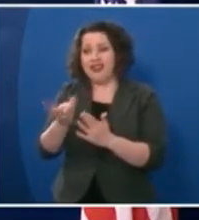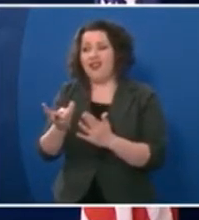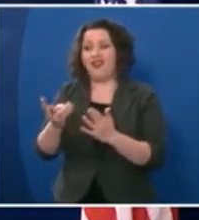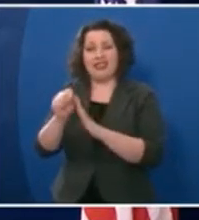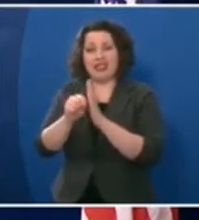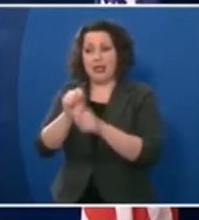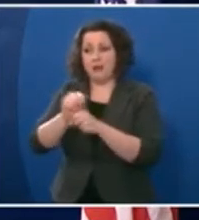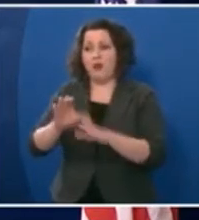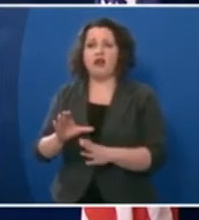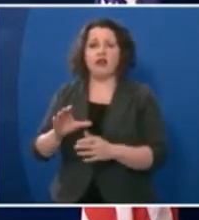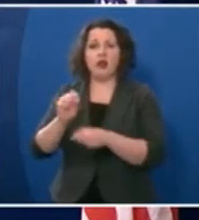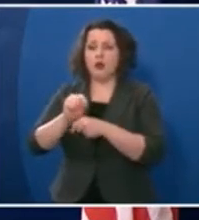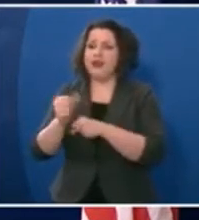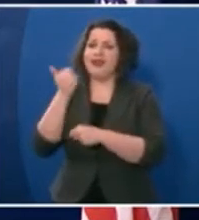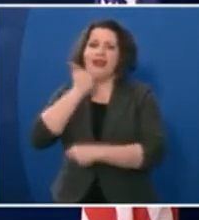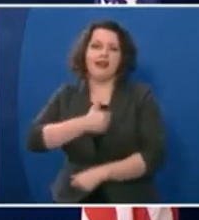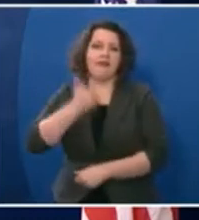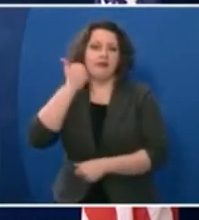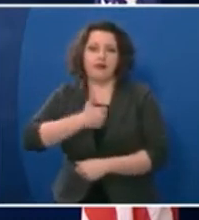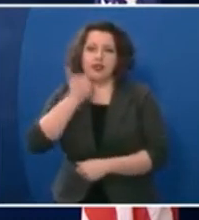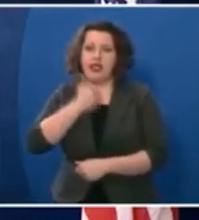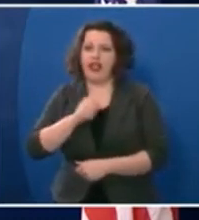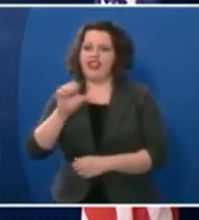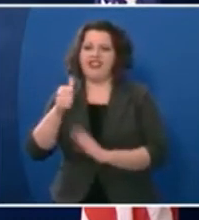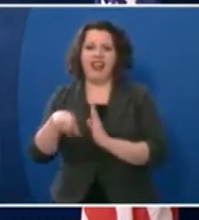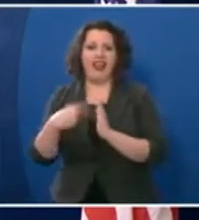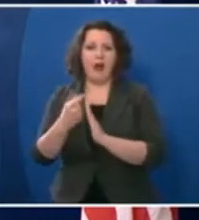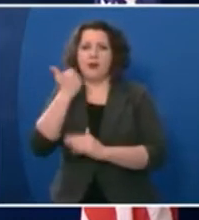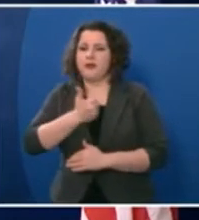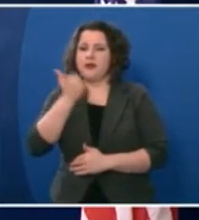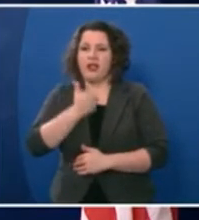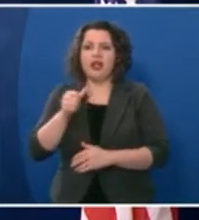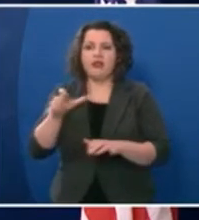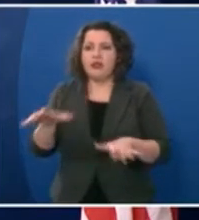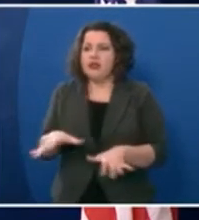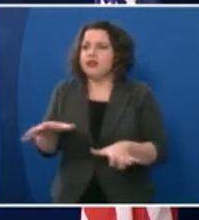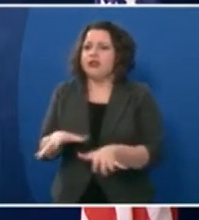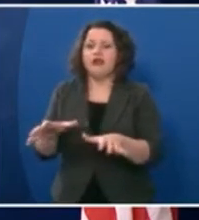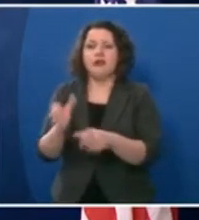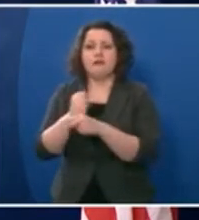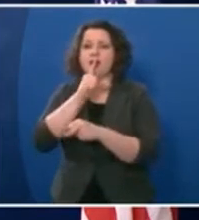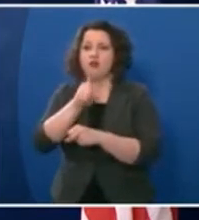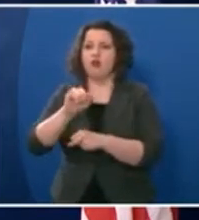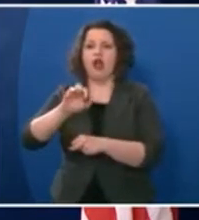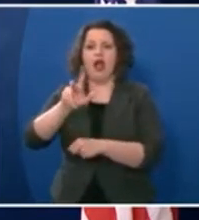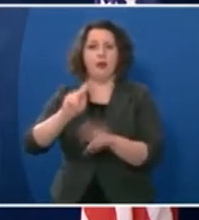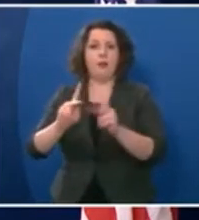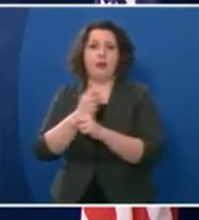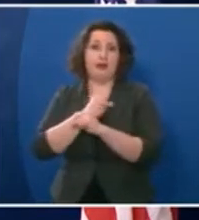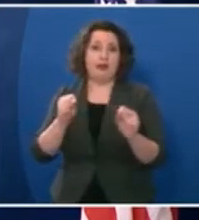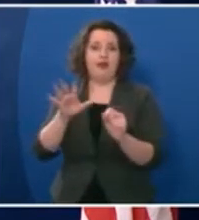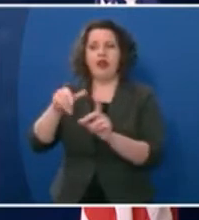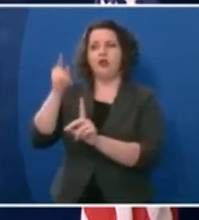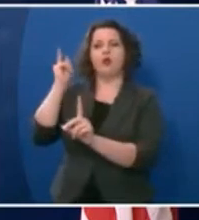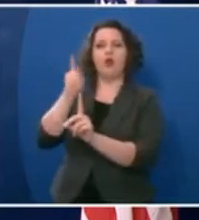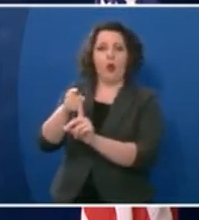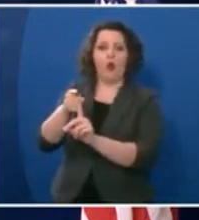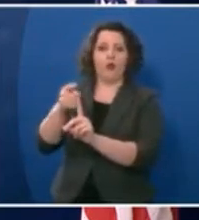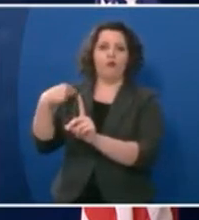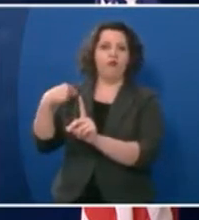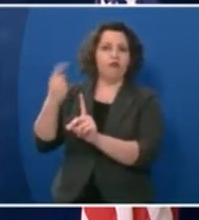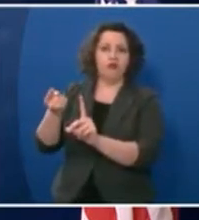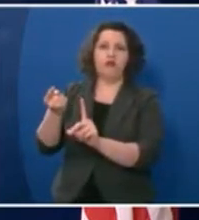days a week. I'd like to say 10-hour days to do everything they can to make sure that we're keeping Iowans safe. And that has been our goal from the very beginning. And